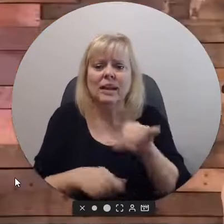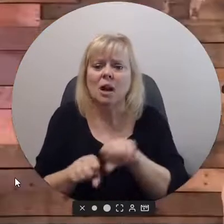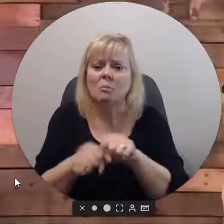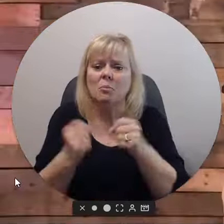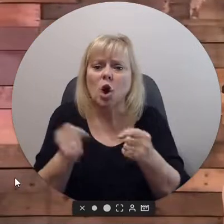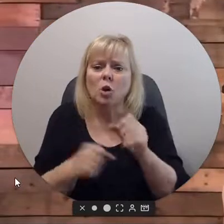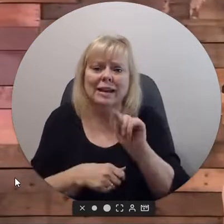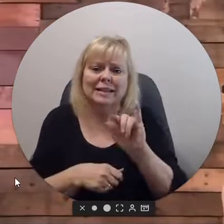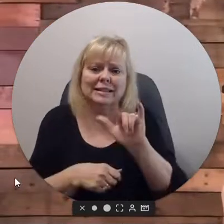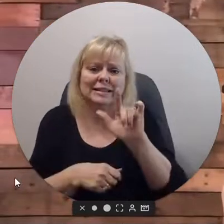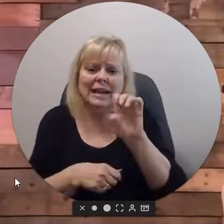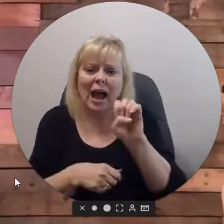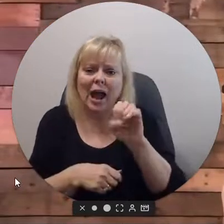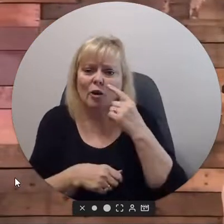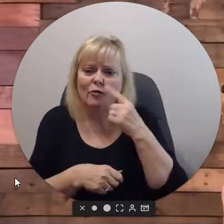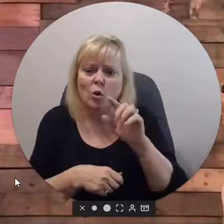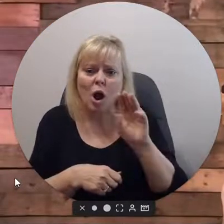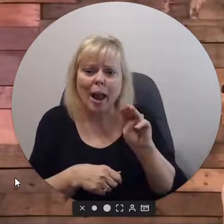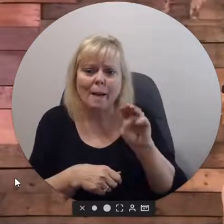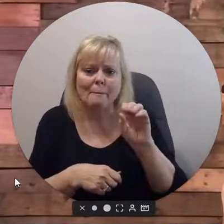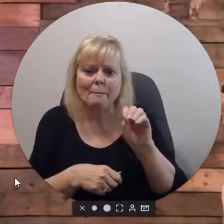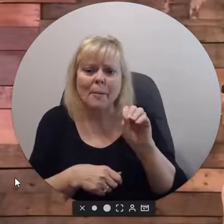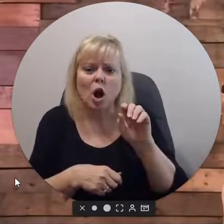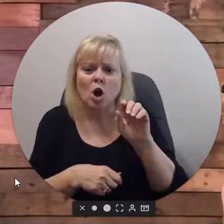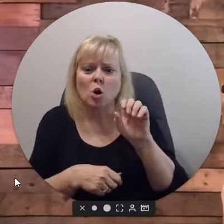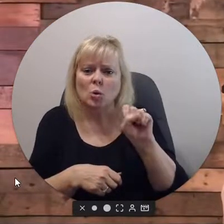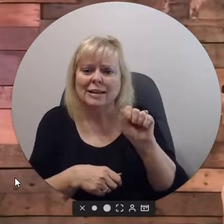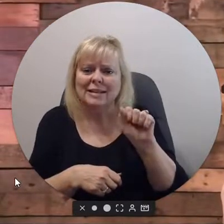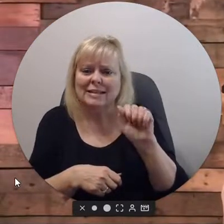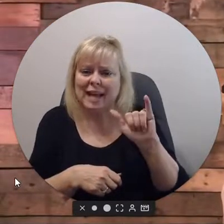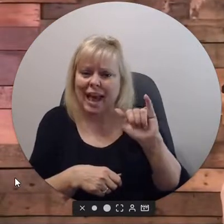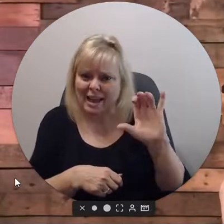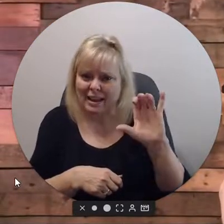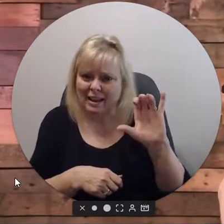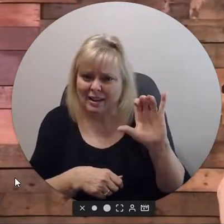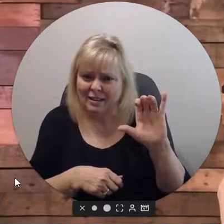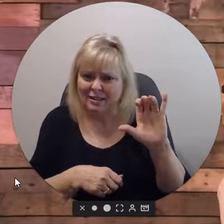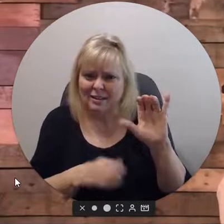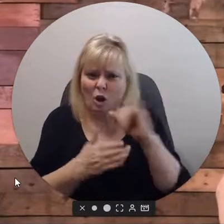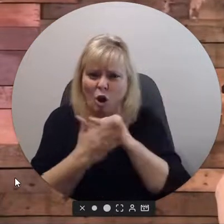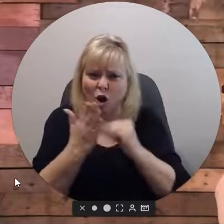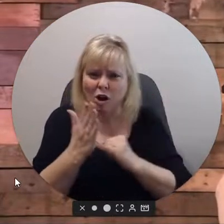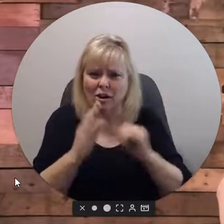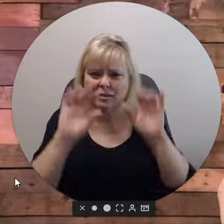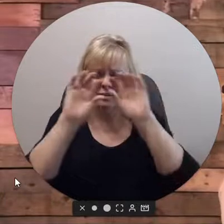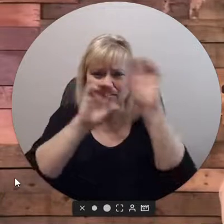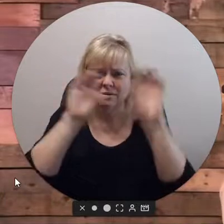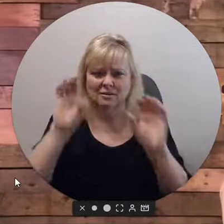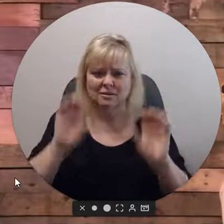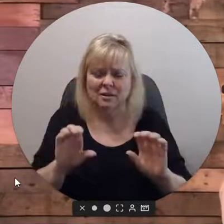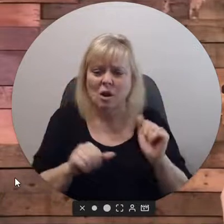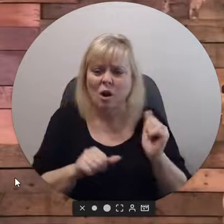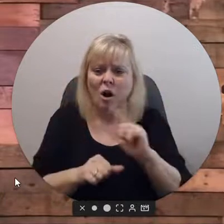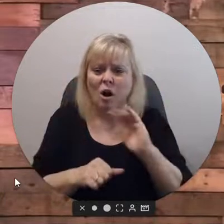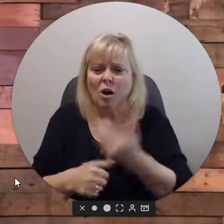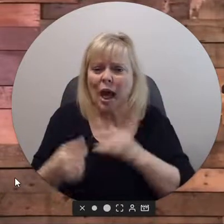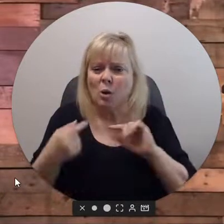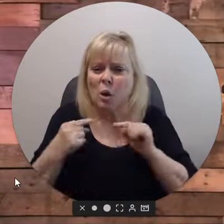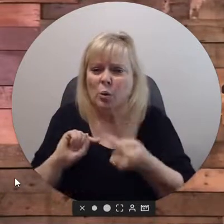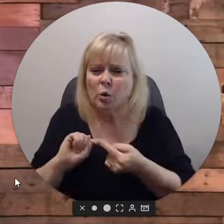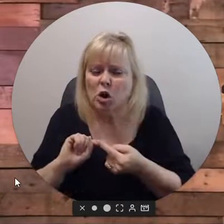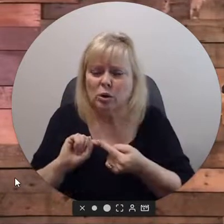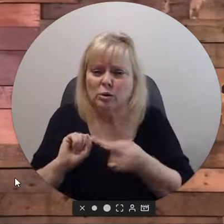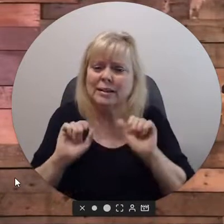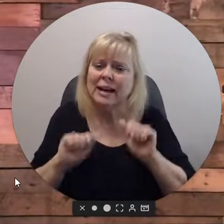mosaic. In the hands of the Creator, our lives, with all of our wounds and scars, can be brought